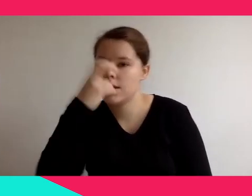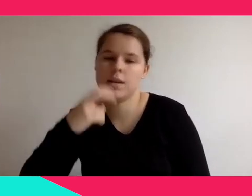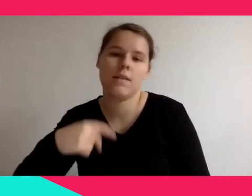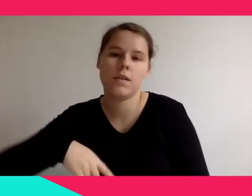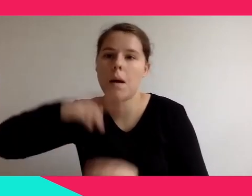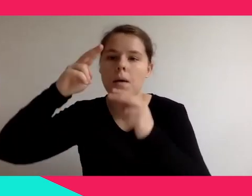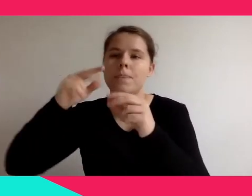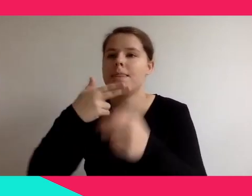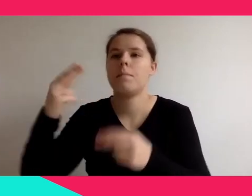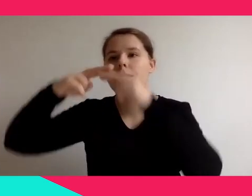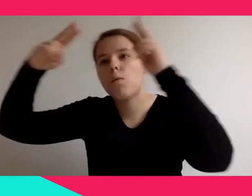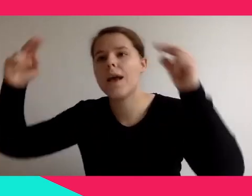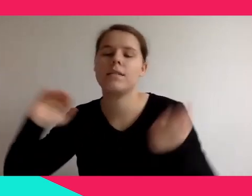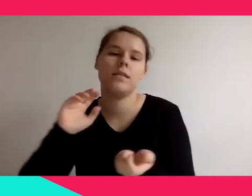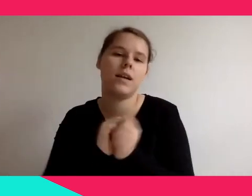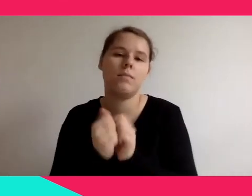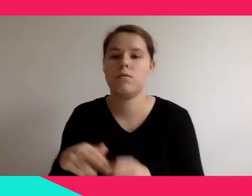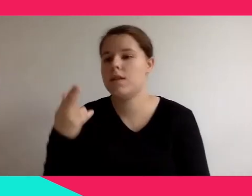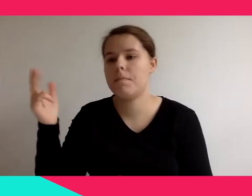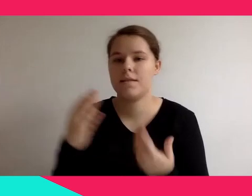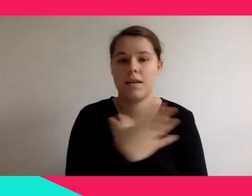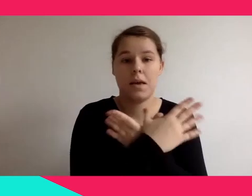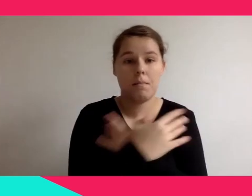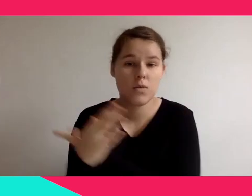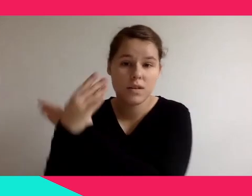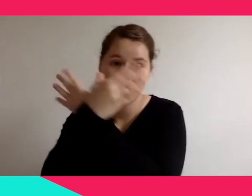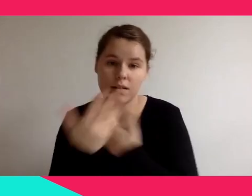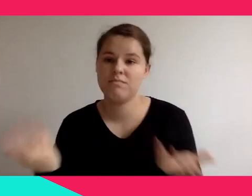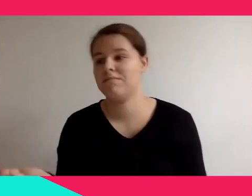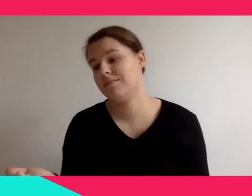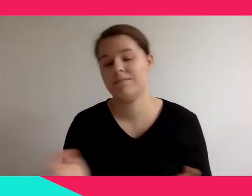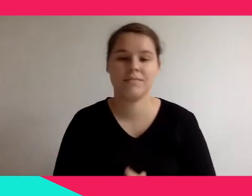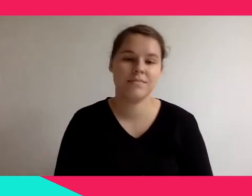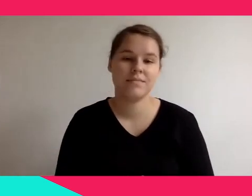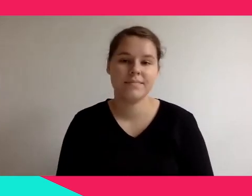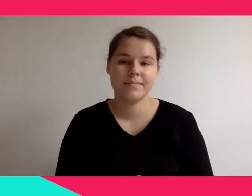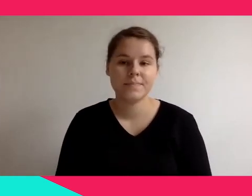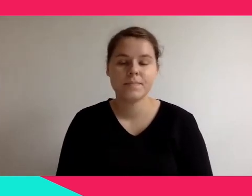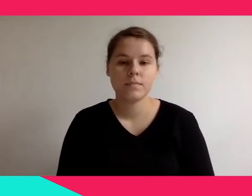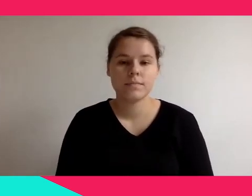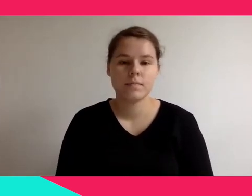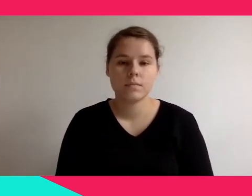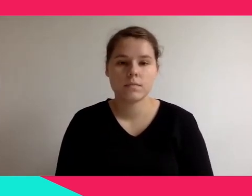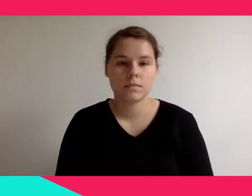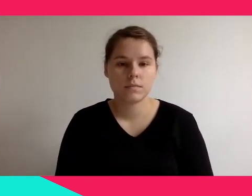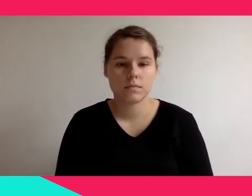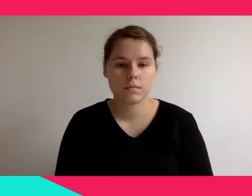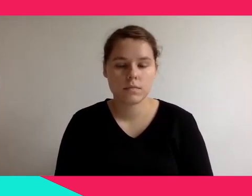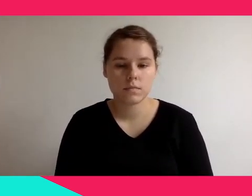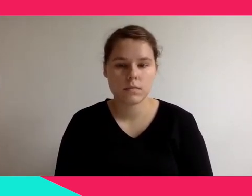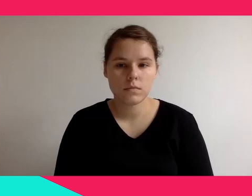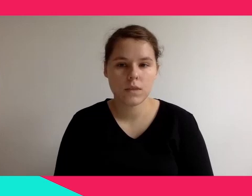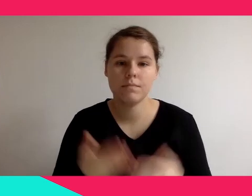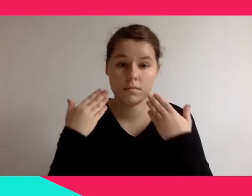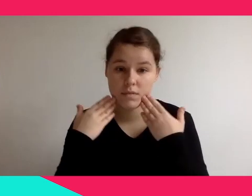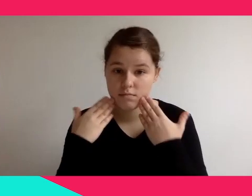lot of these prints, they're part of a huge collection of prints. I think we have over 600,000